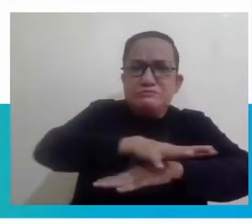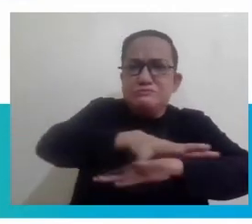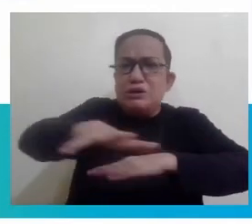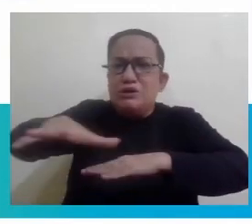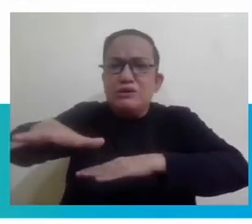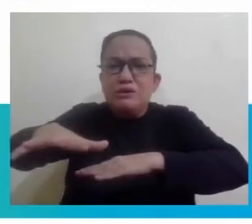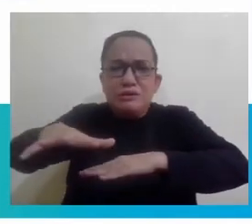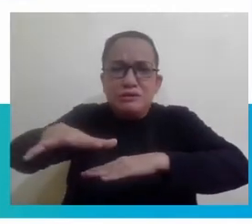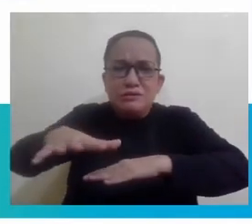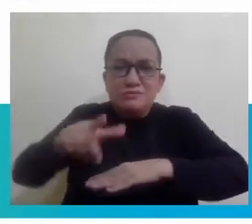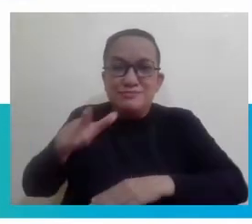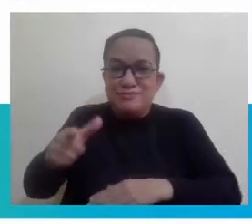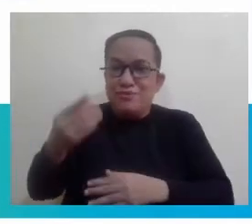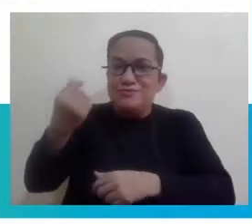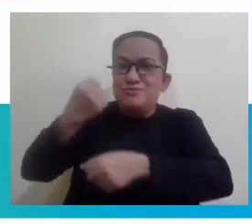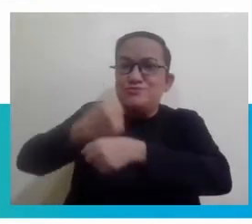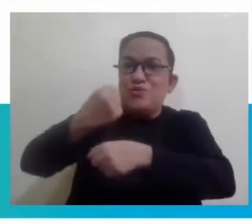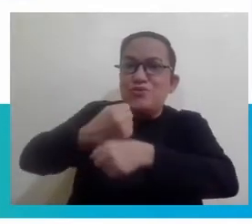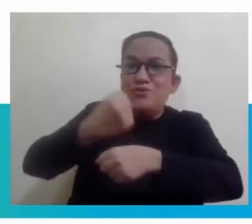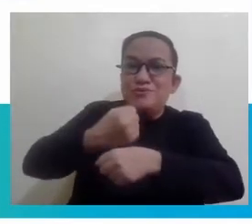most vulnerable communities.